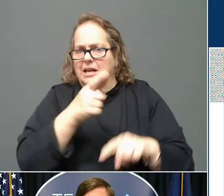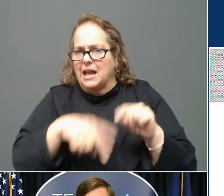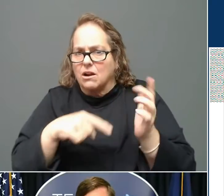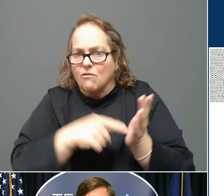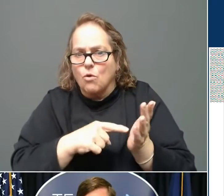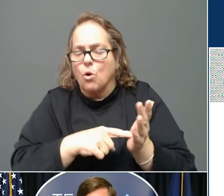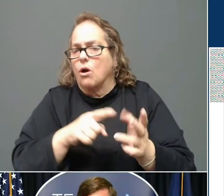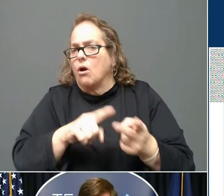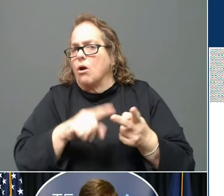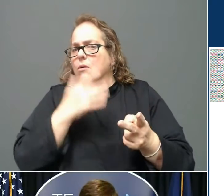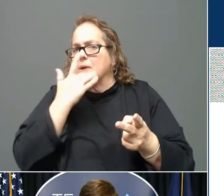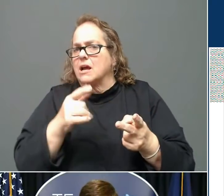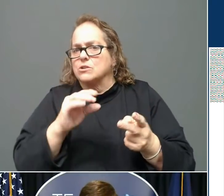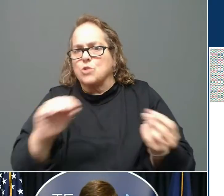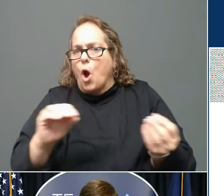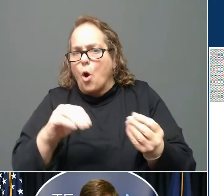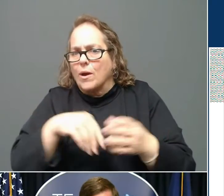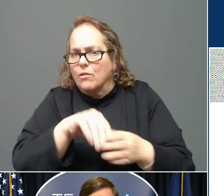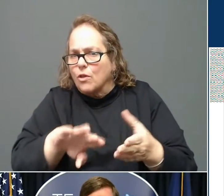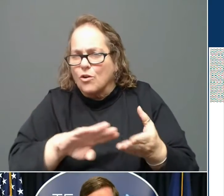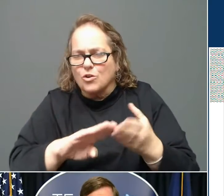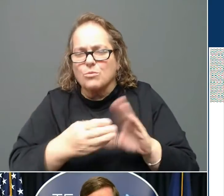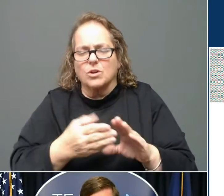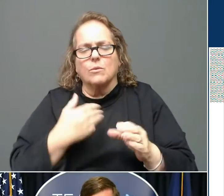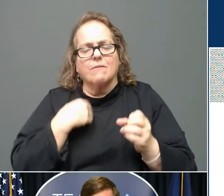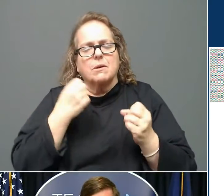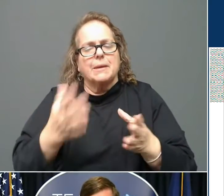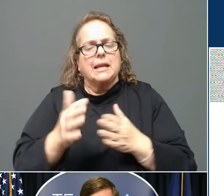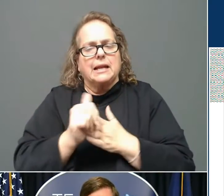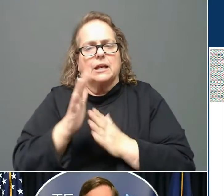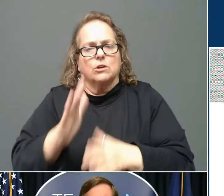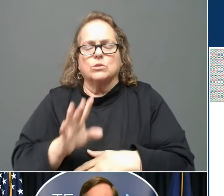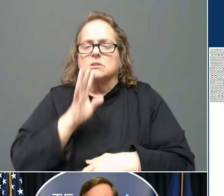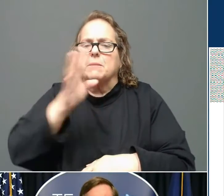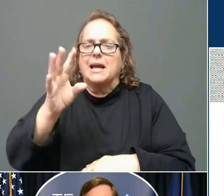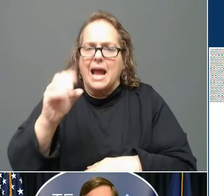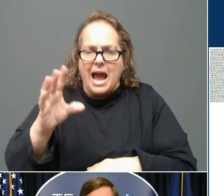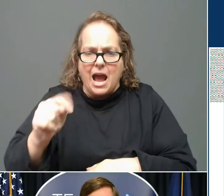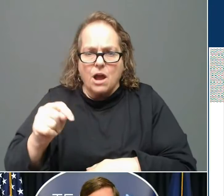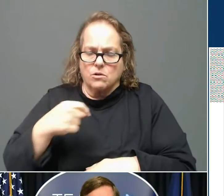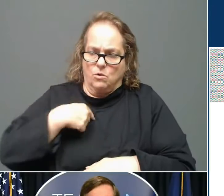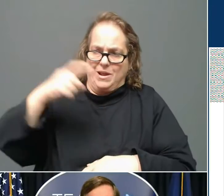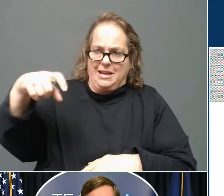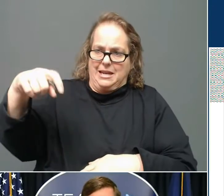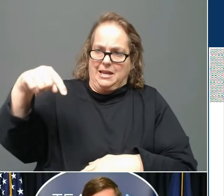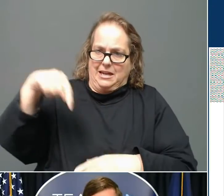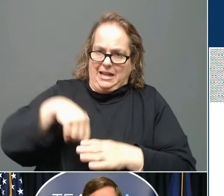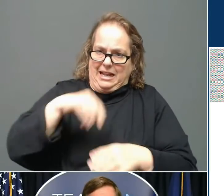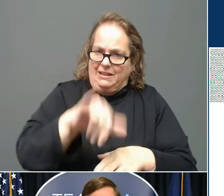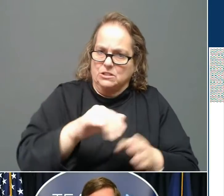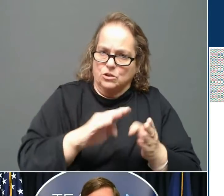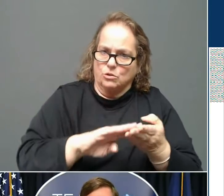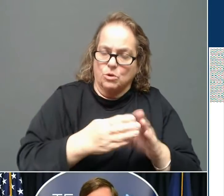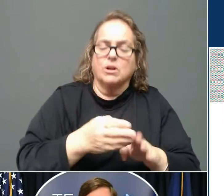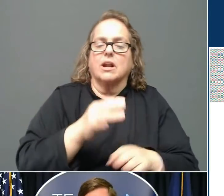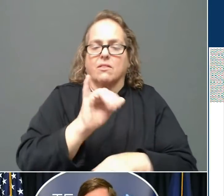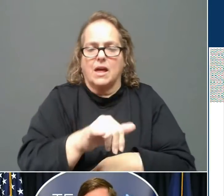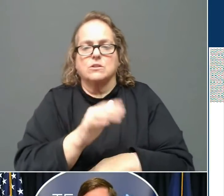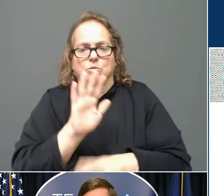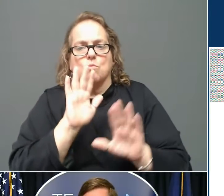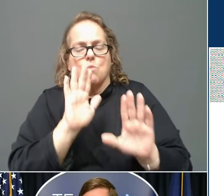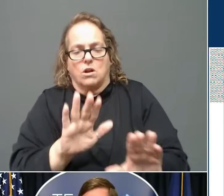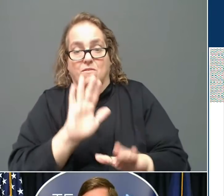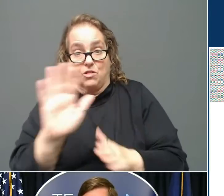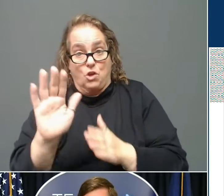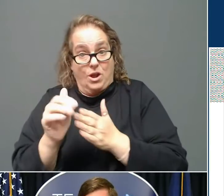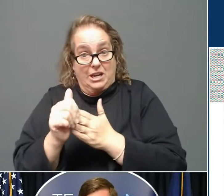these leaders speaking out. And I believe with their leadership, we will see this improve and improve and improve, because